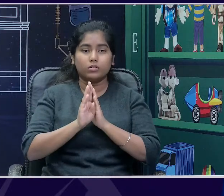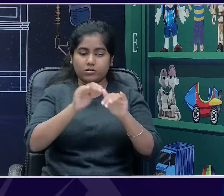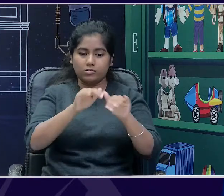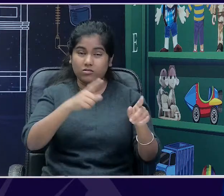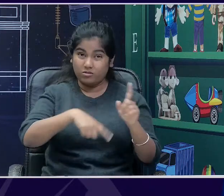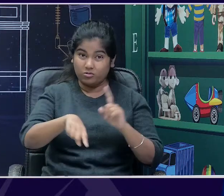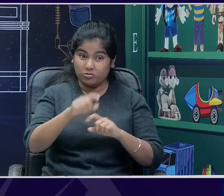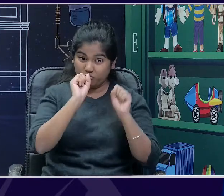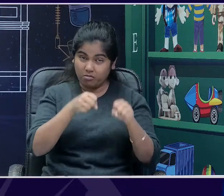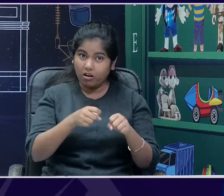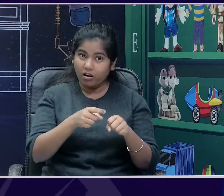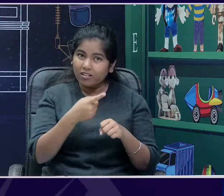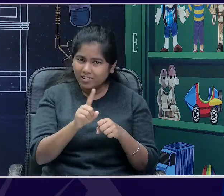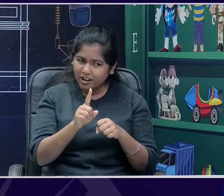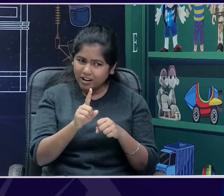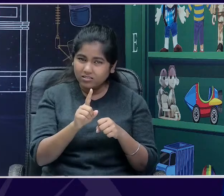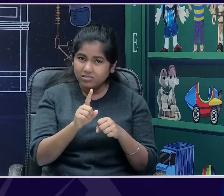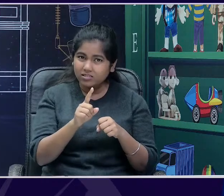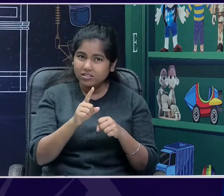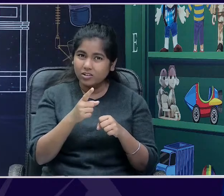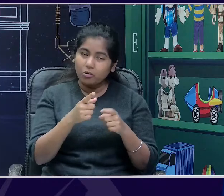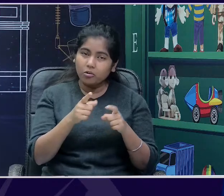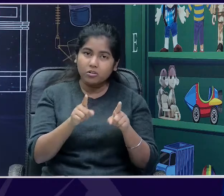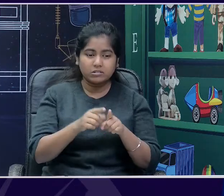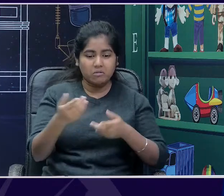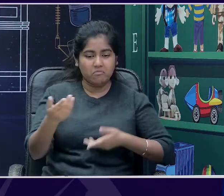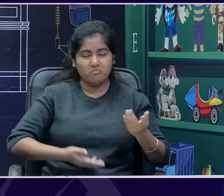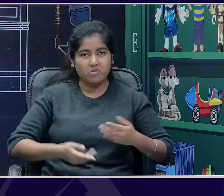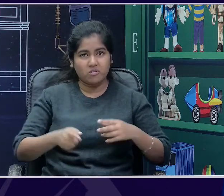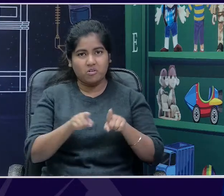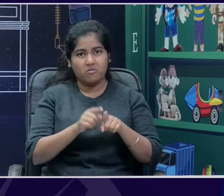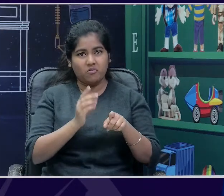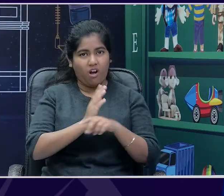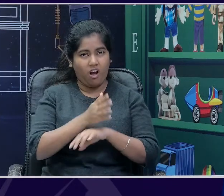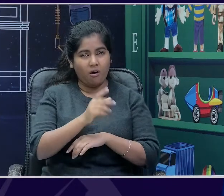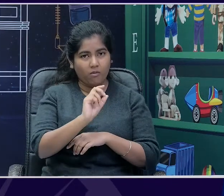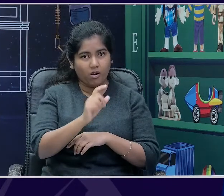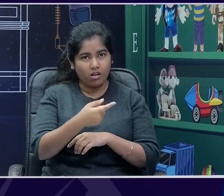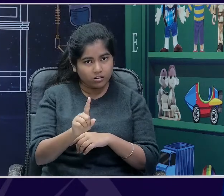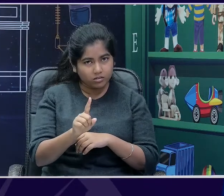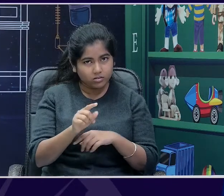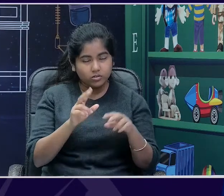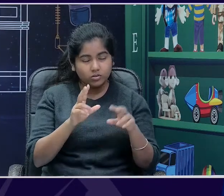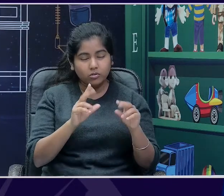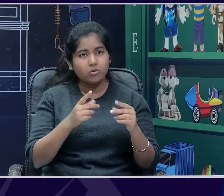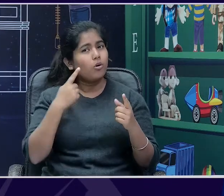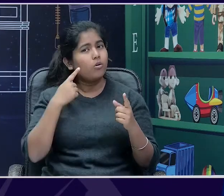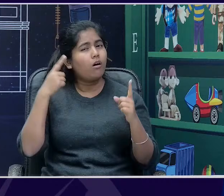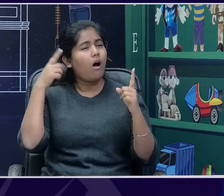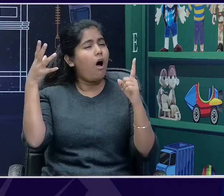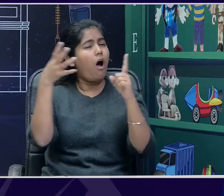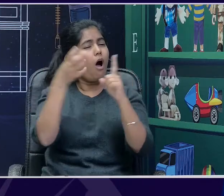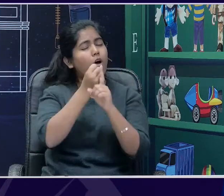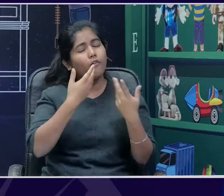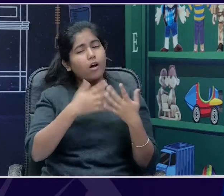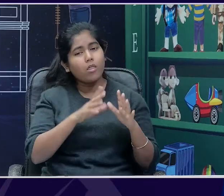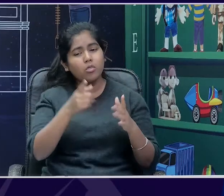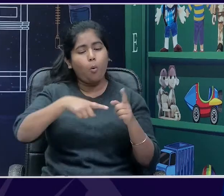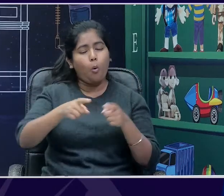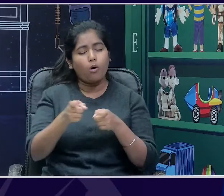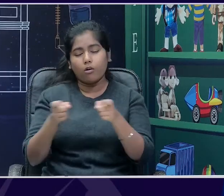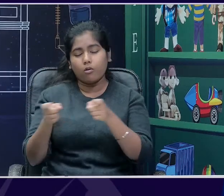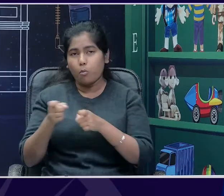tell, Yes. is this fine to be like a monster because you can achieve anything, you can rule everybody?